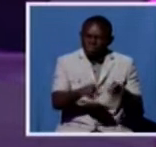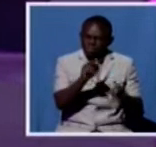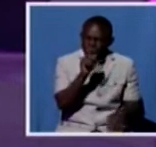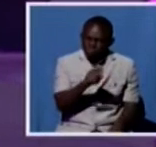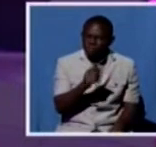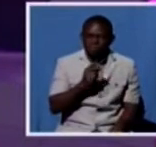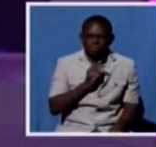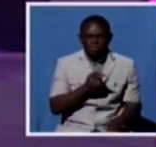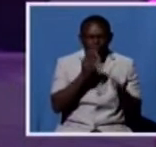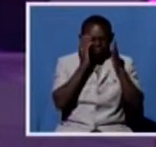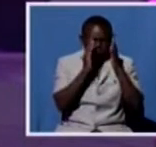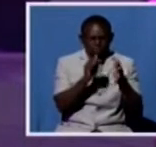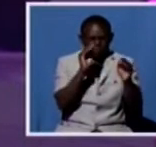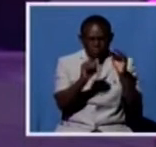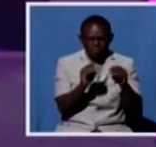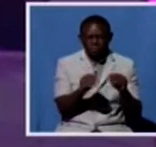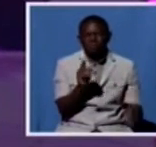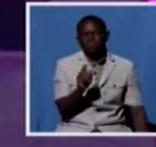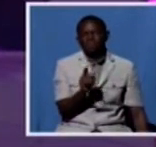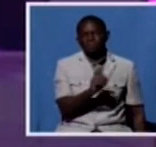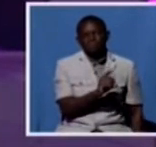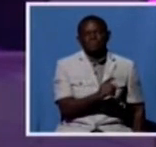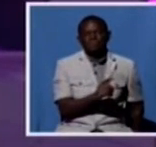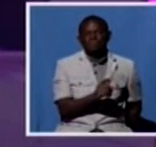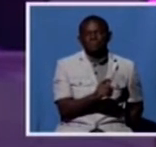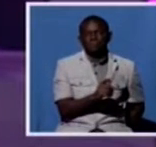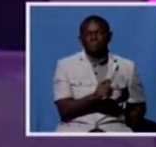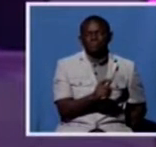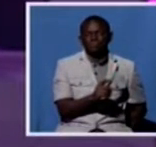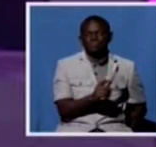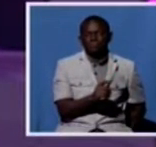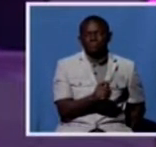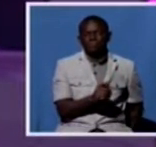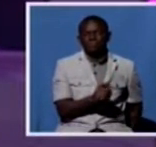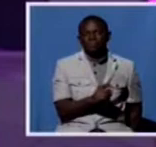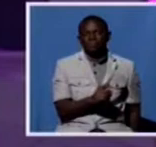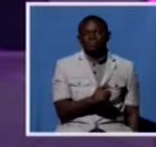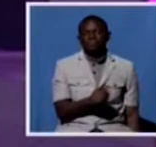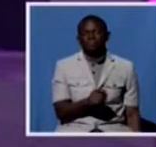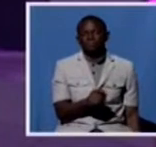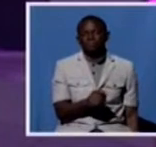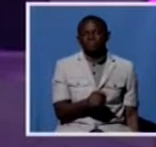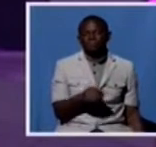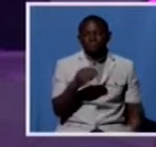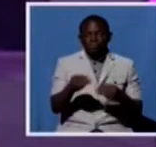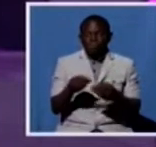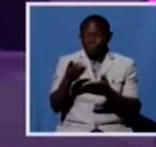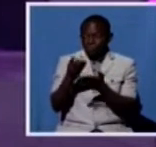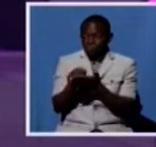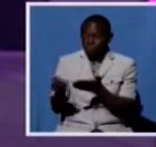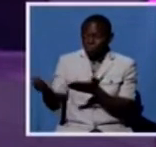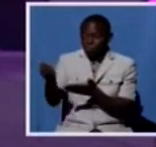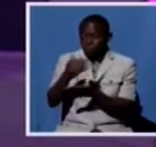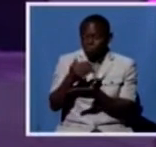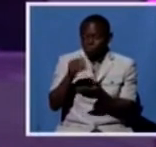and we need to finance that. So a significant portion has gone into